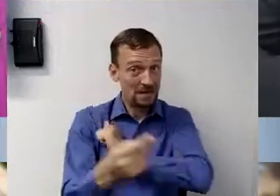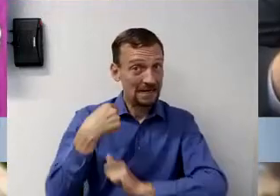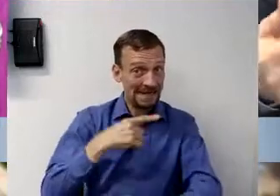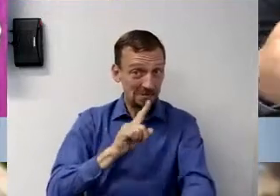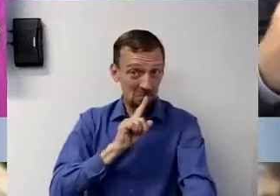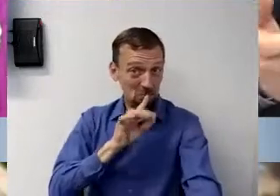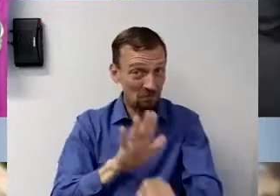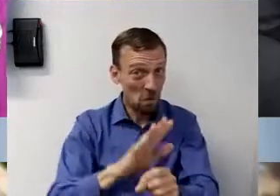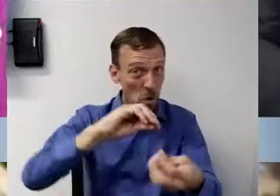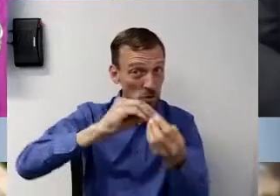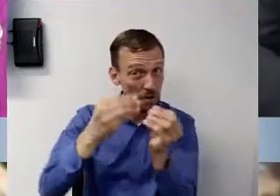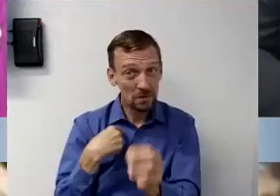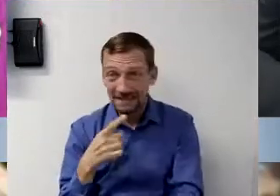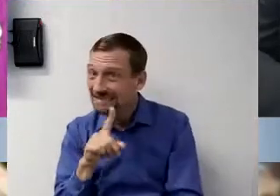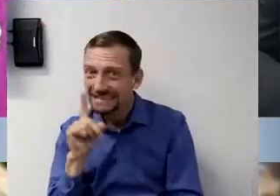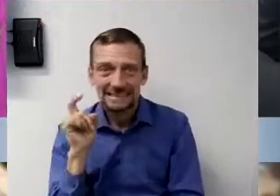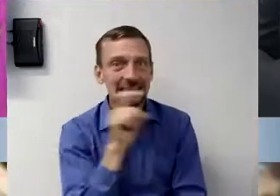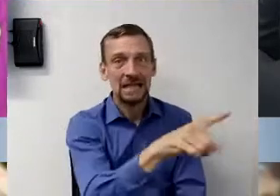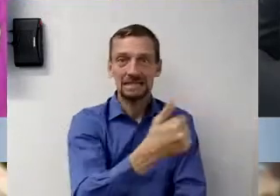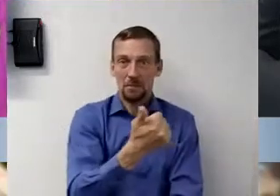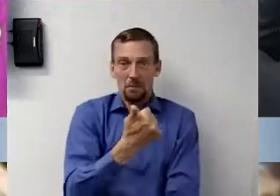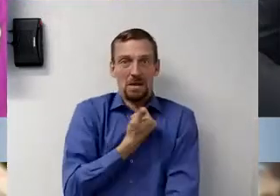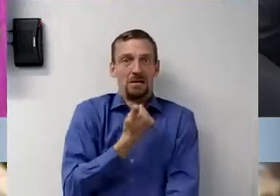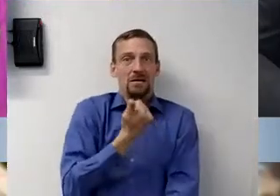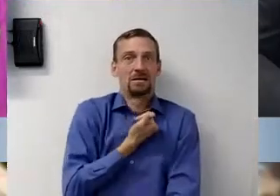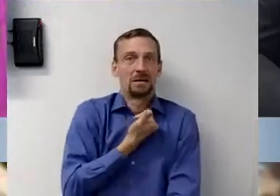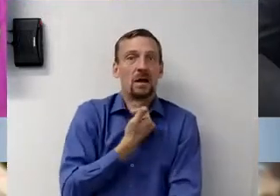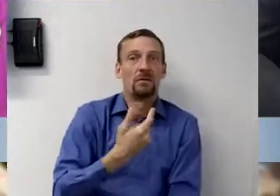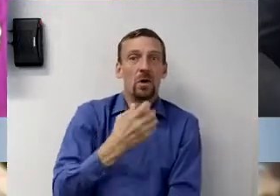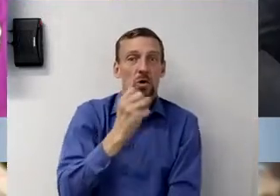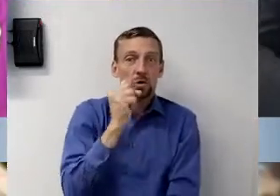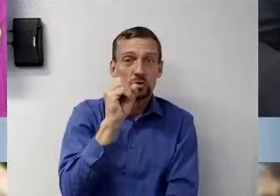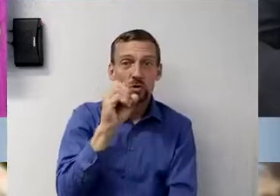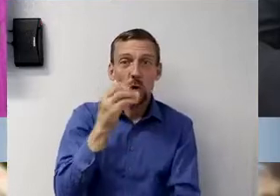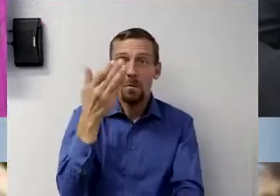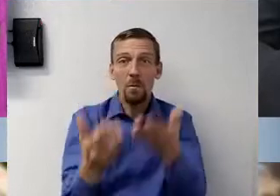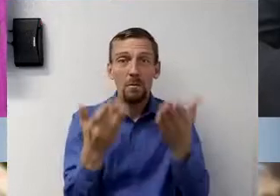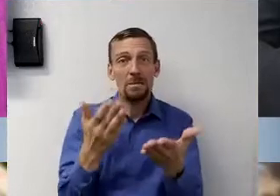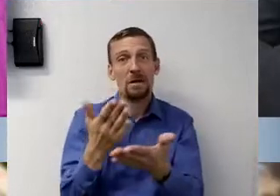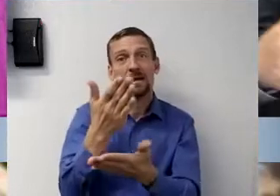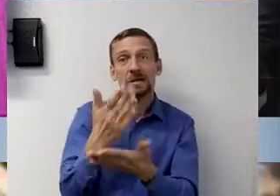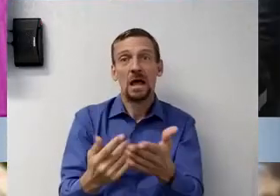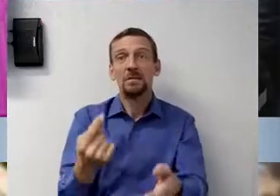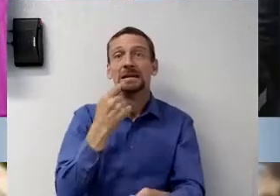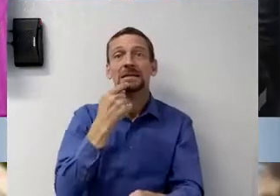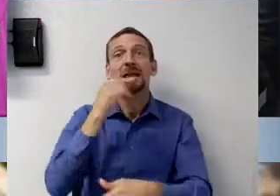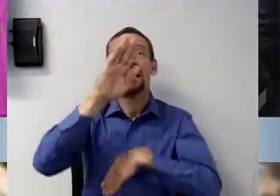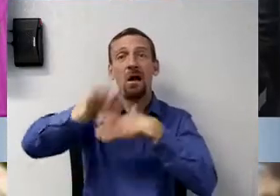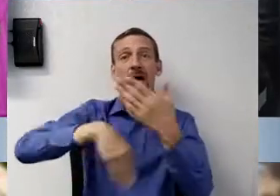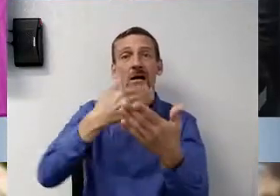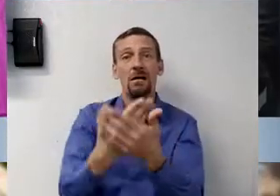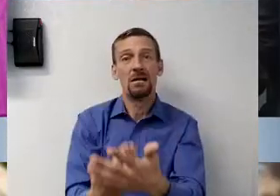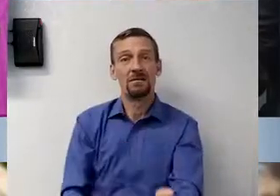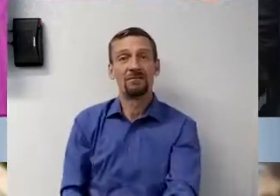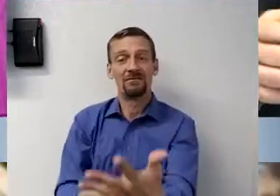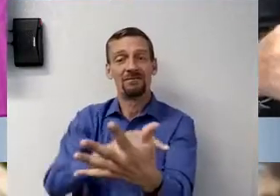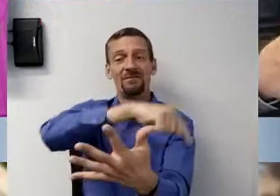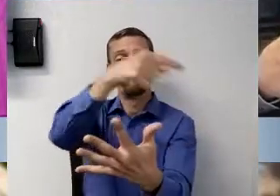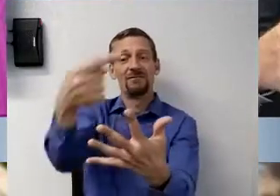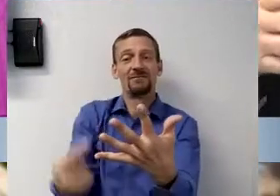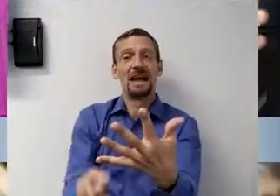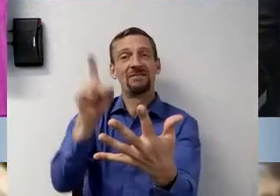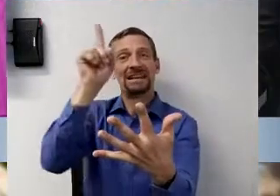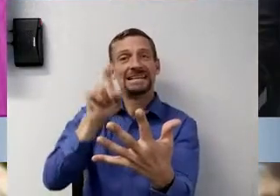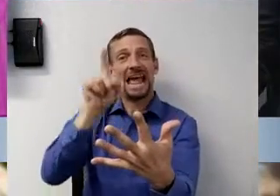initially too. We were kind of hearing some of the same things that the community was hearing, that maybe they were counting all 5 of those tests